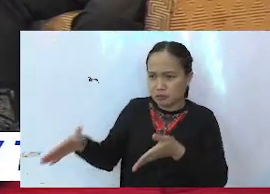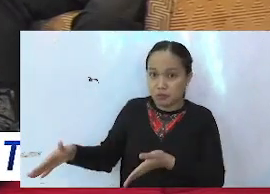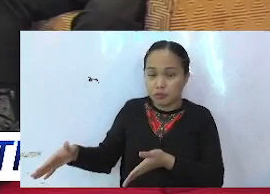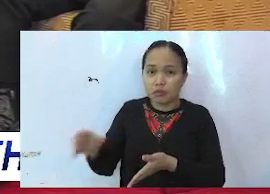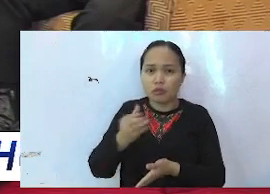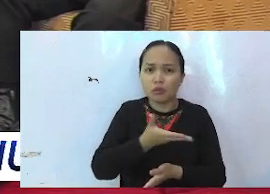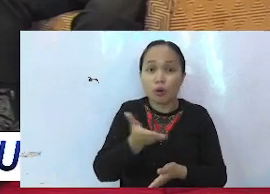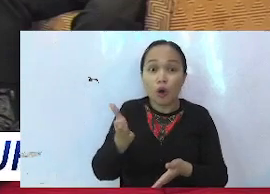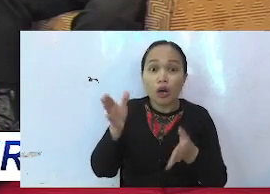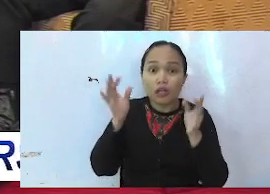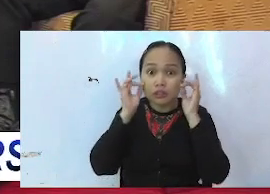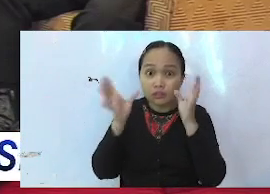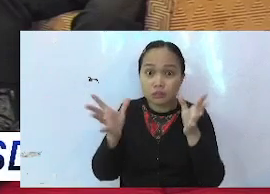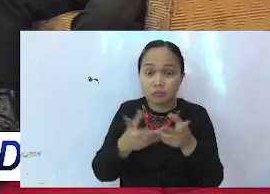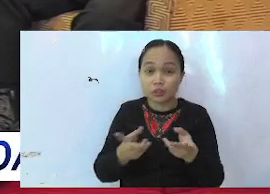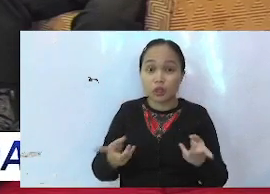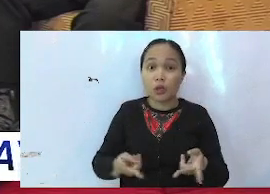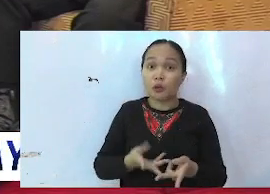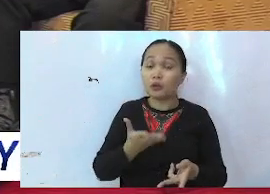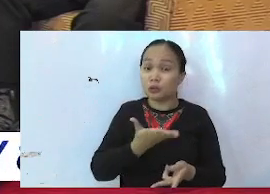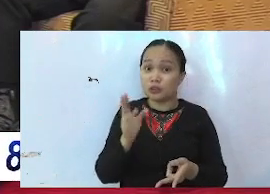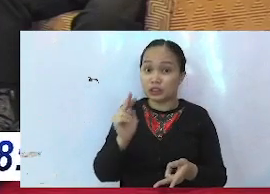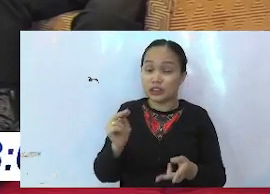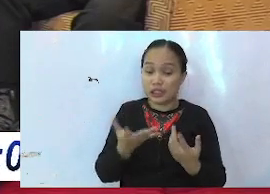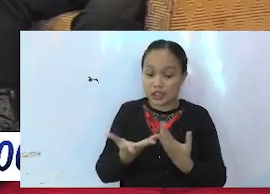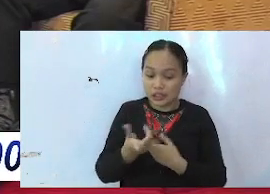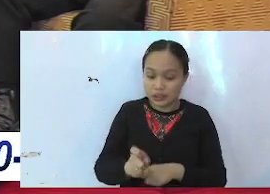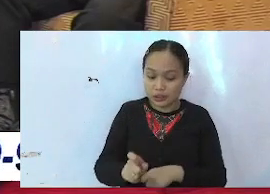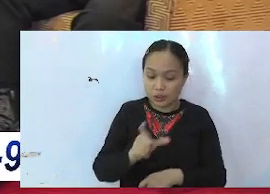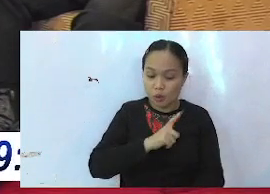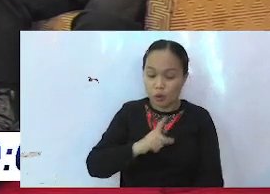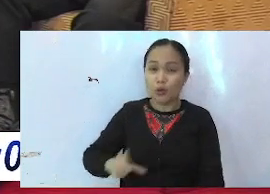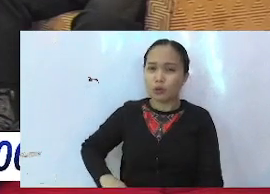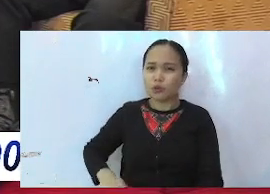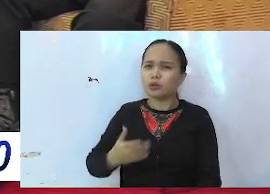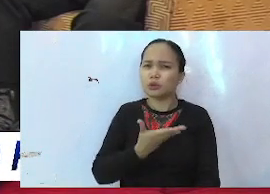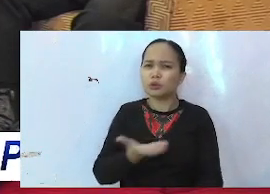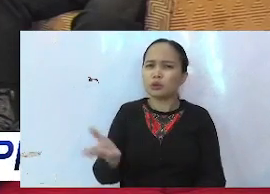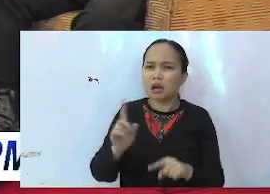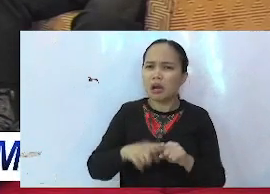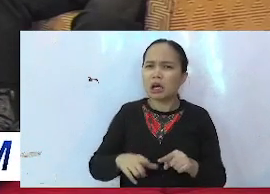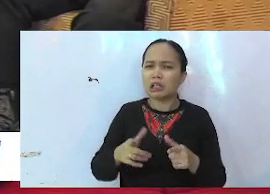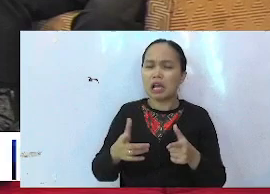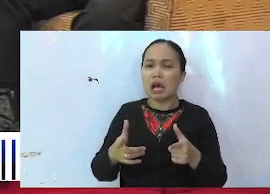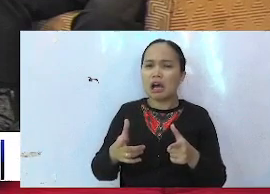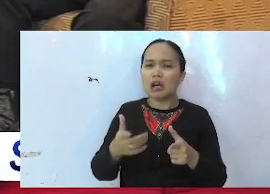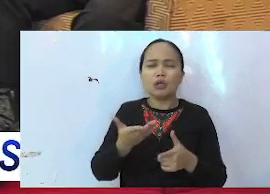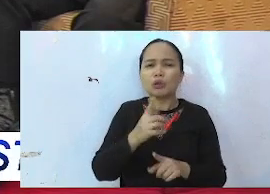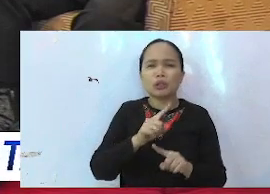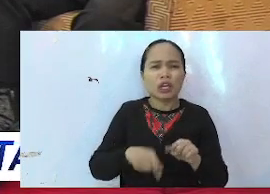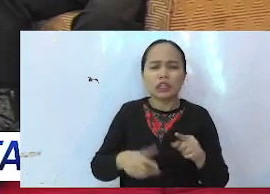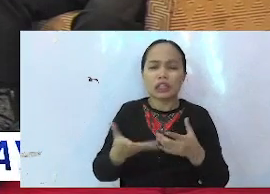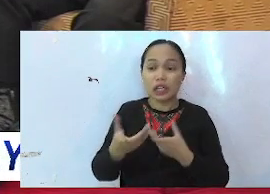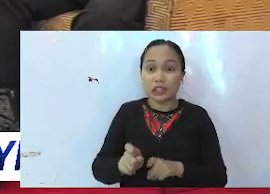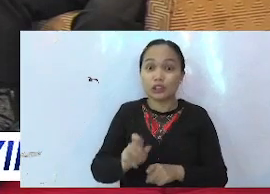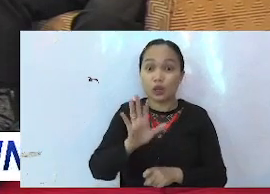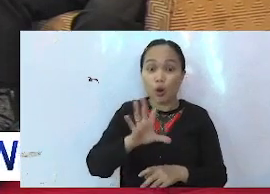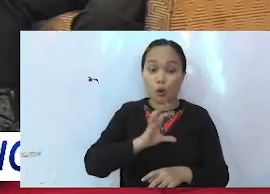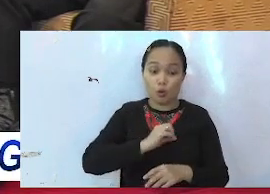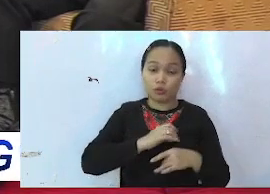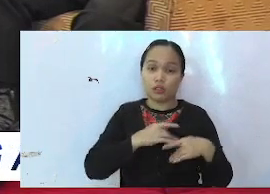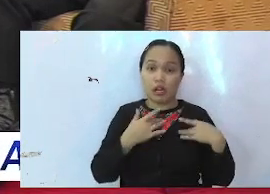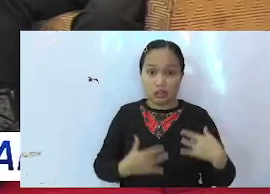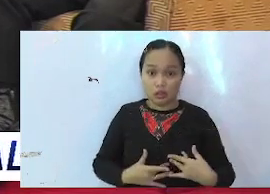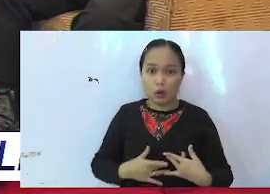Yeah. Amen? That's right. You got to trust the Lord. You've got to trust God. You cannot lean on your own heart. You cannot lean on your